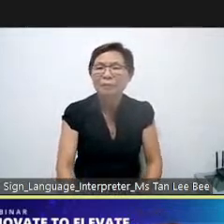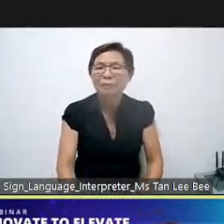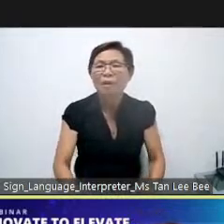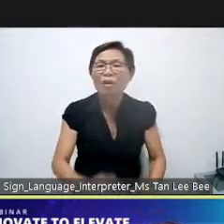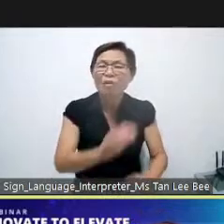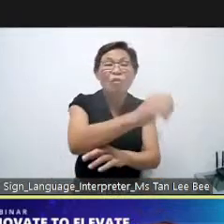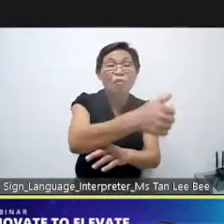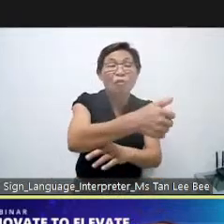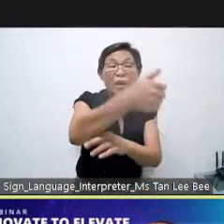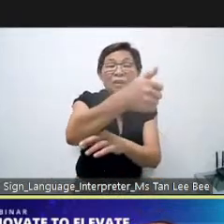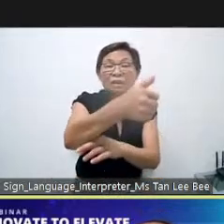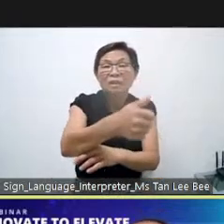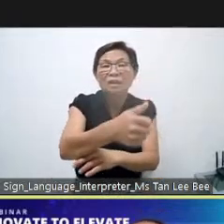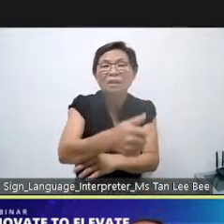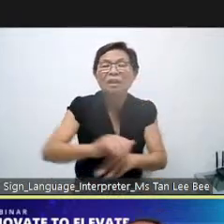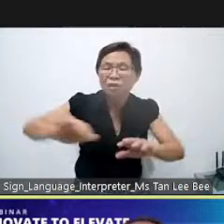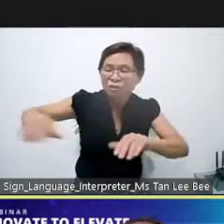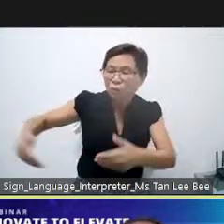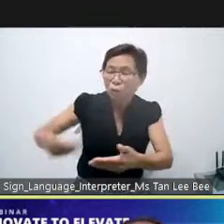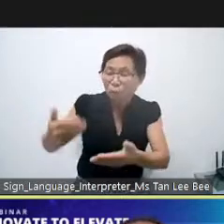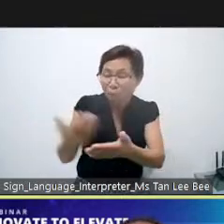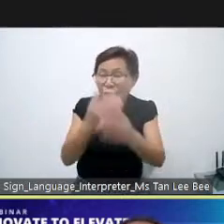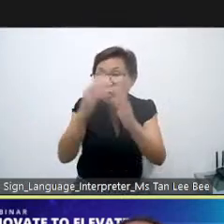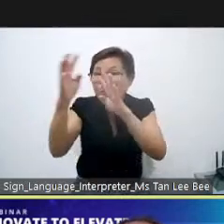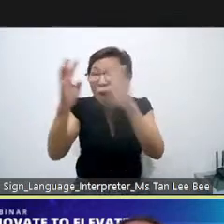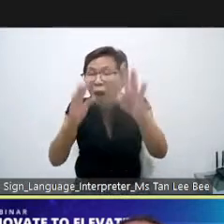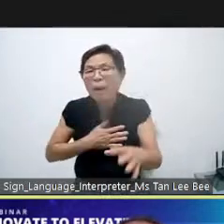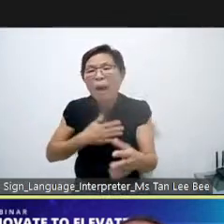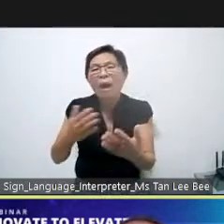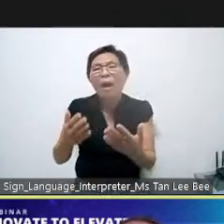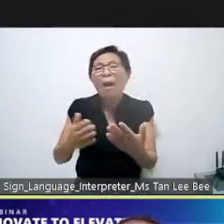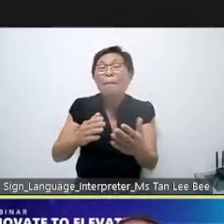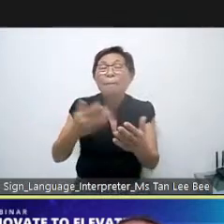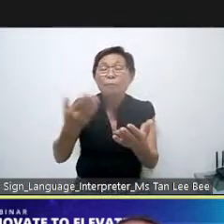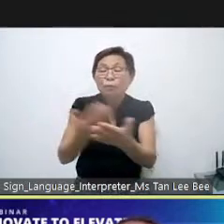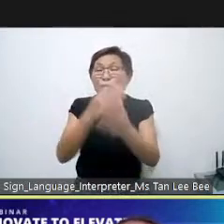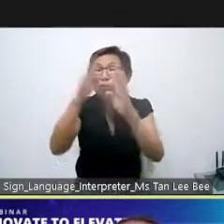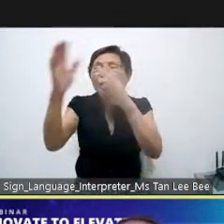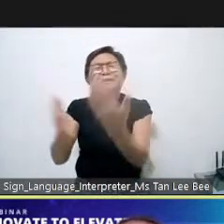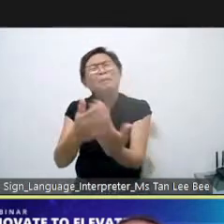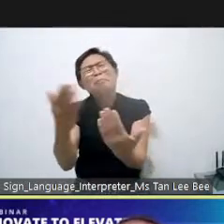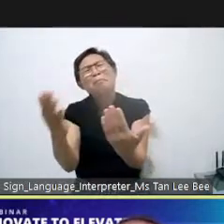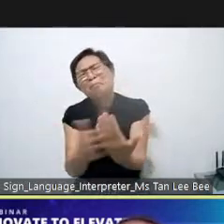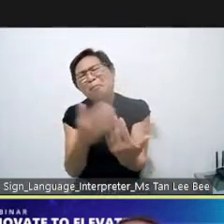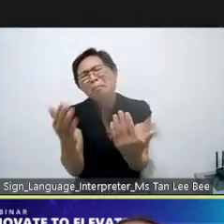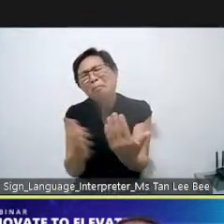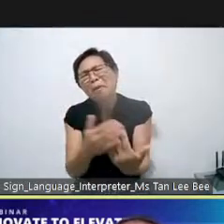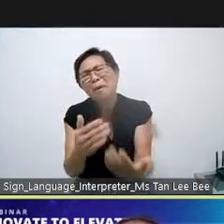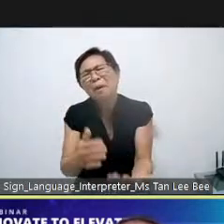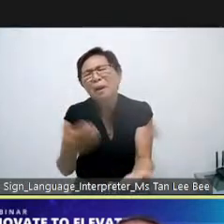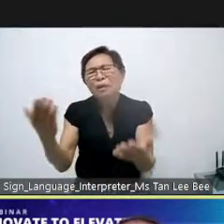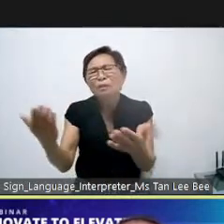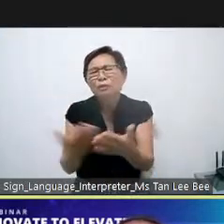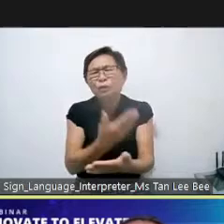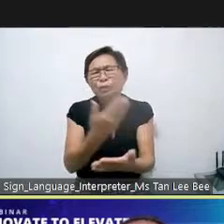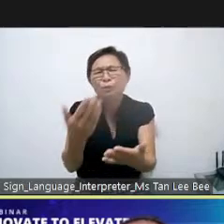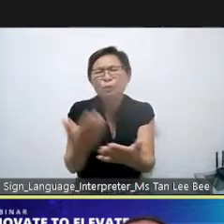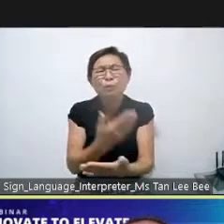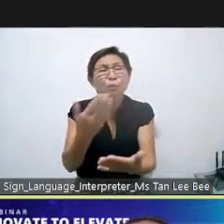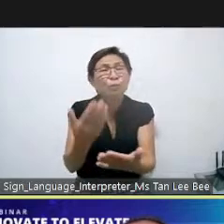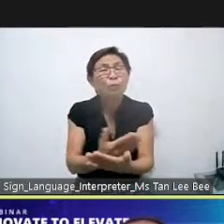Firstly, for introduce my innovation, my simple innovation actually, my innovation product that I